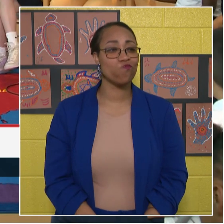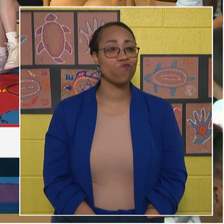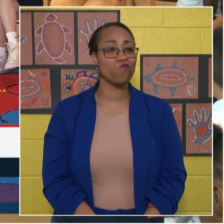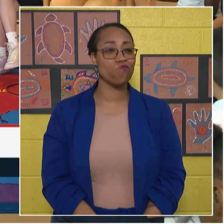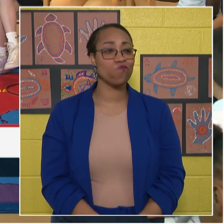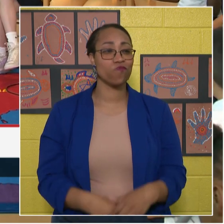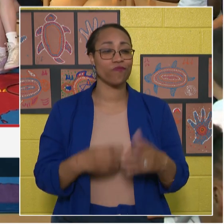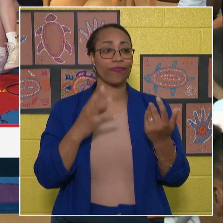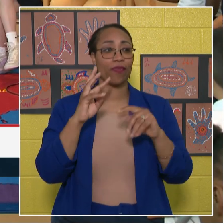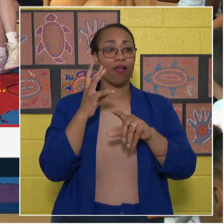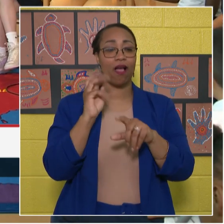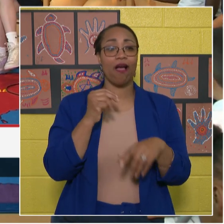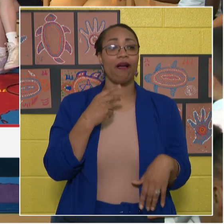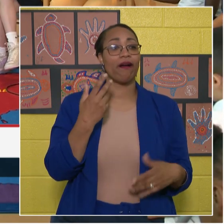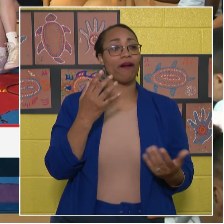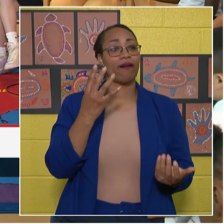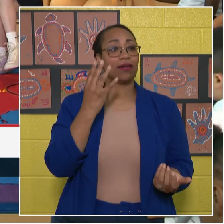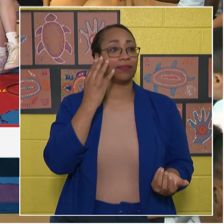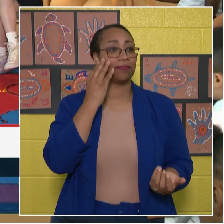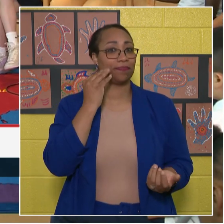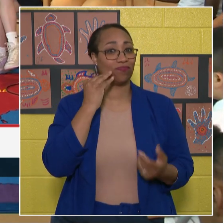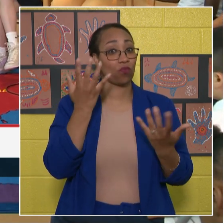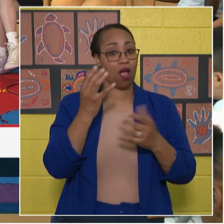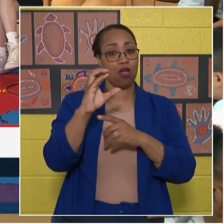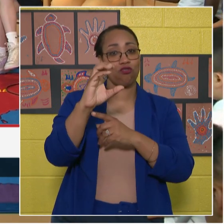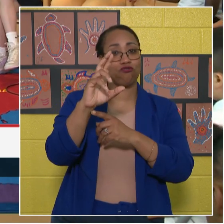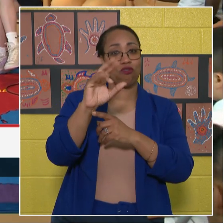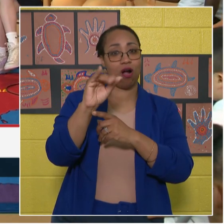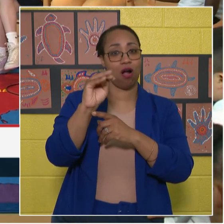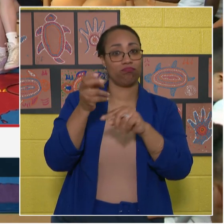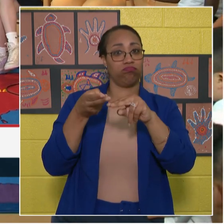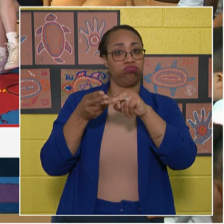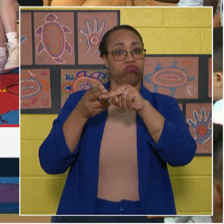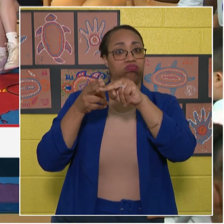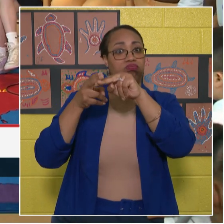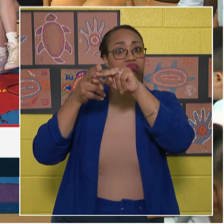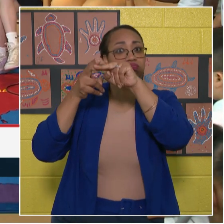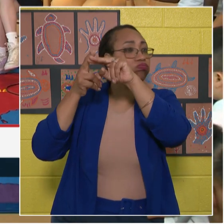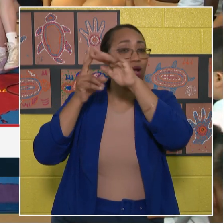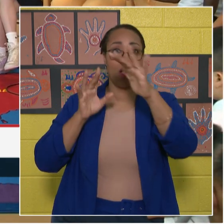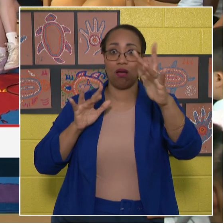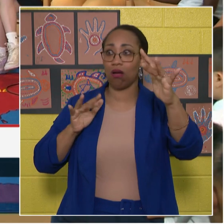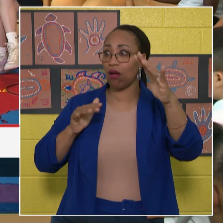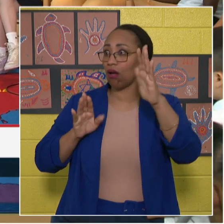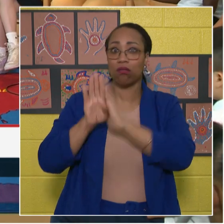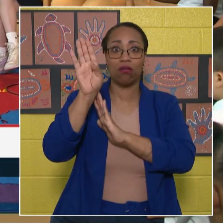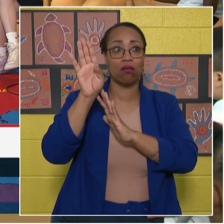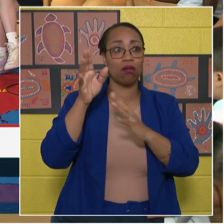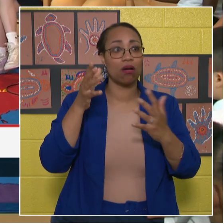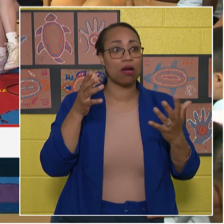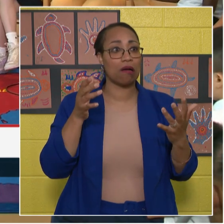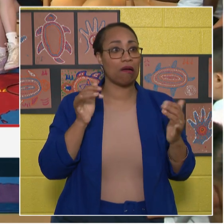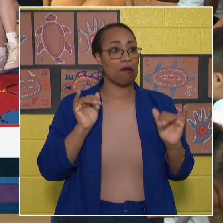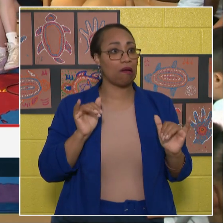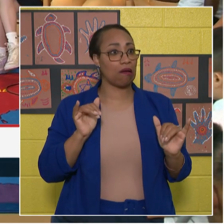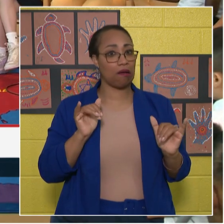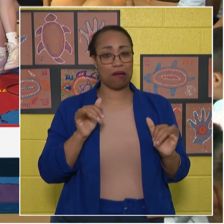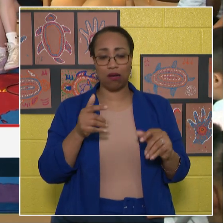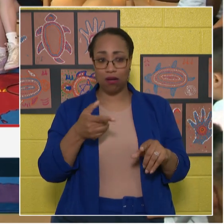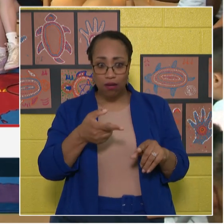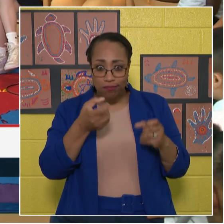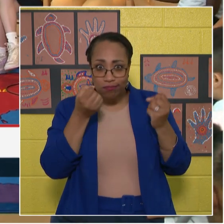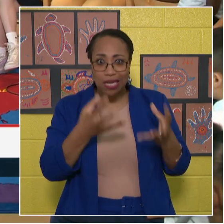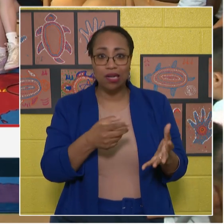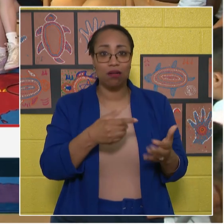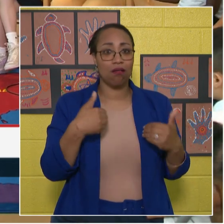in crime and young people get hurt or communities feel scared. But